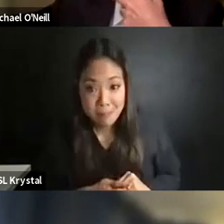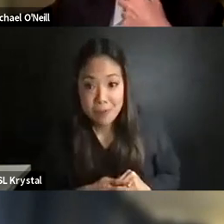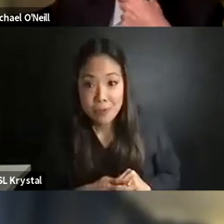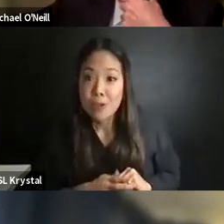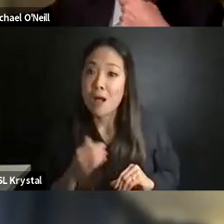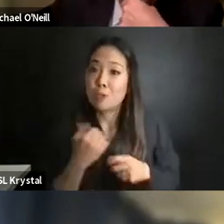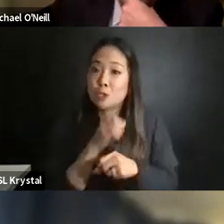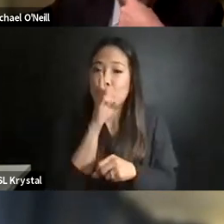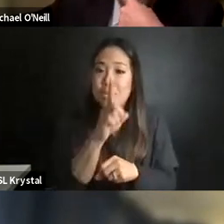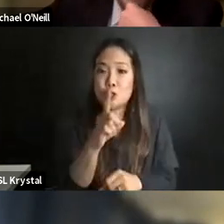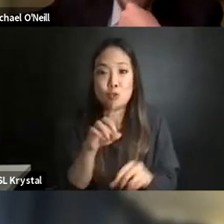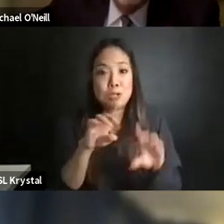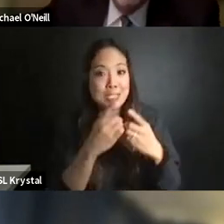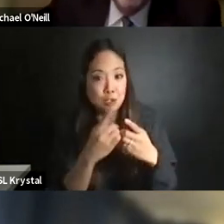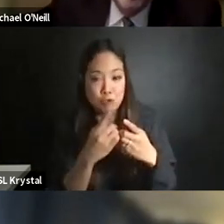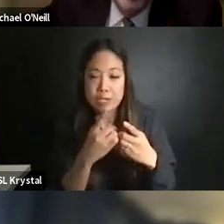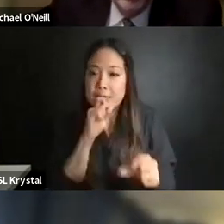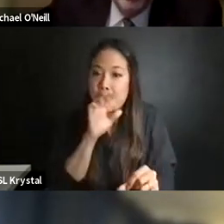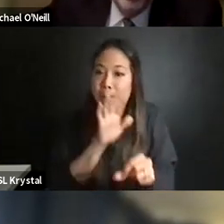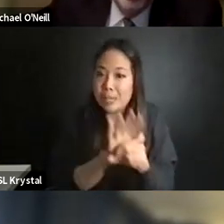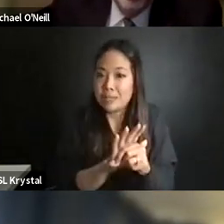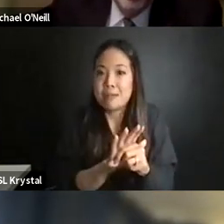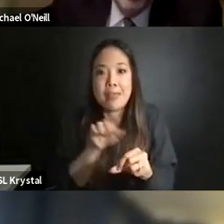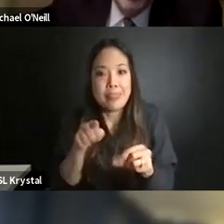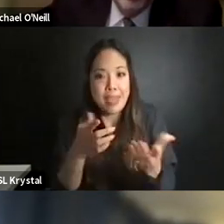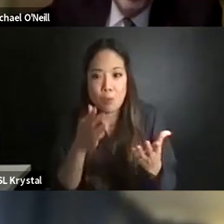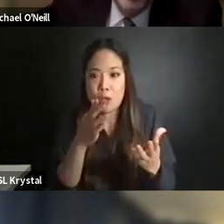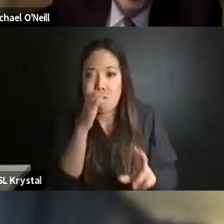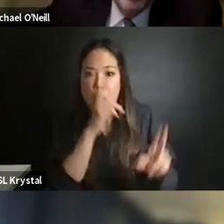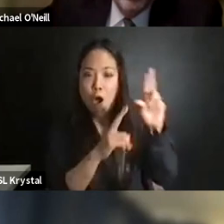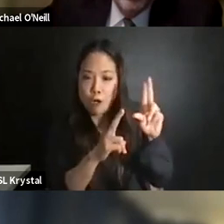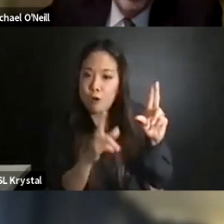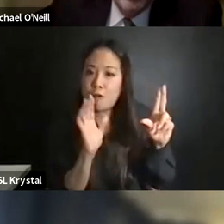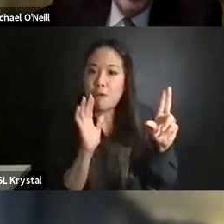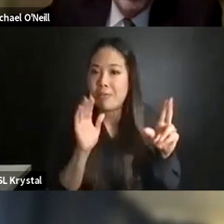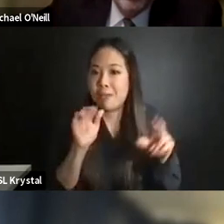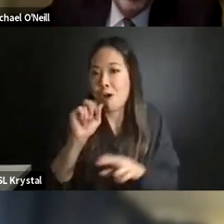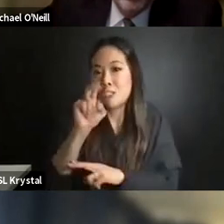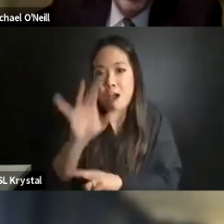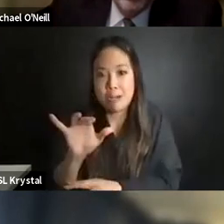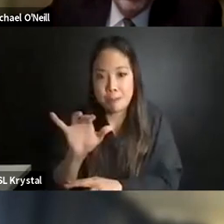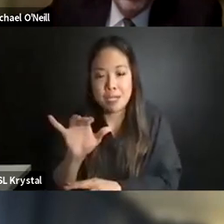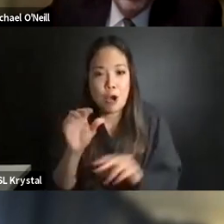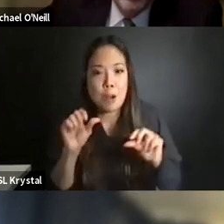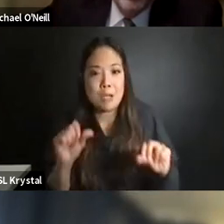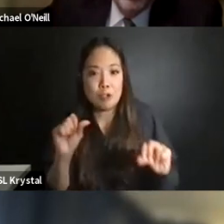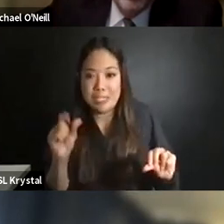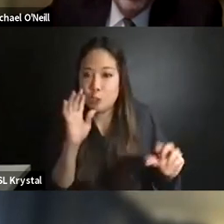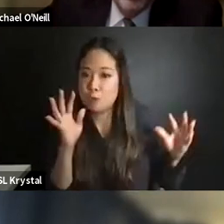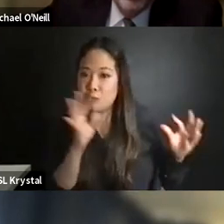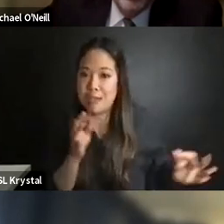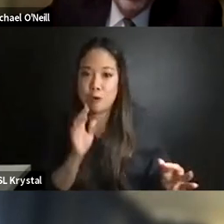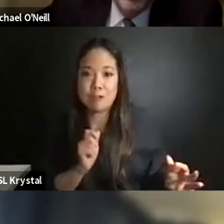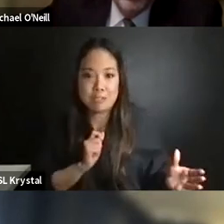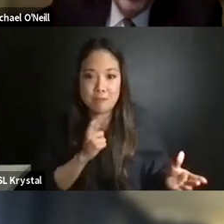provide written confirmation to honor the autonomy of the school meet special compliance within a week and hire highly qualified full-time teachers within a month thank